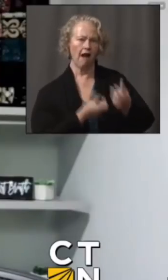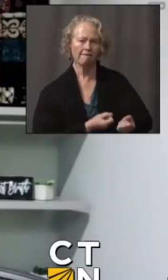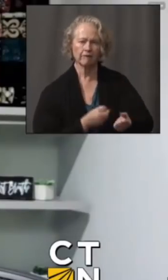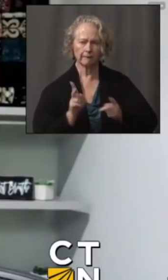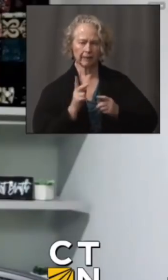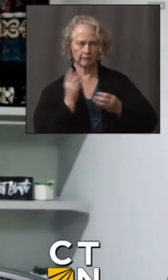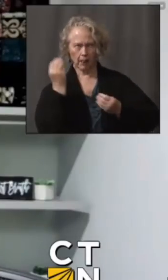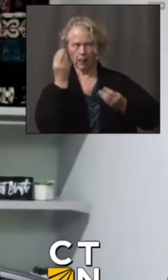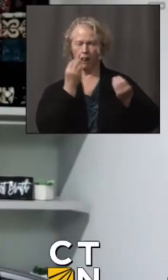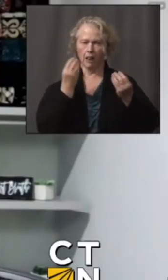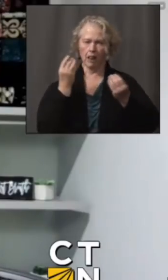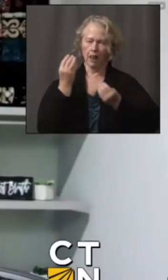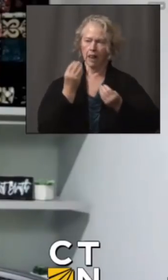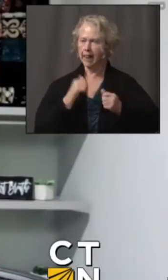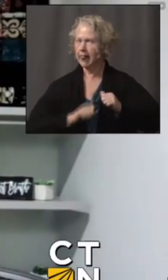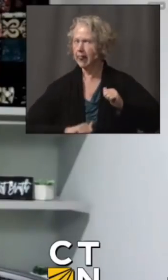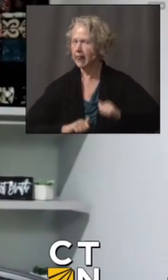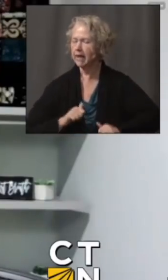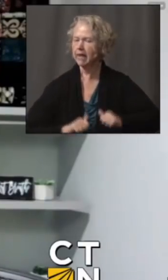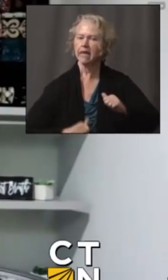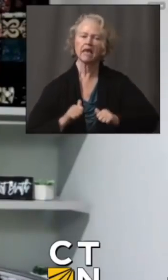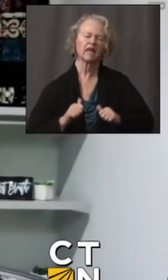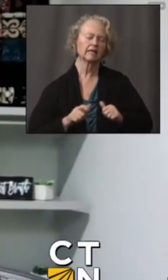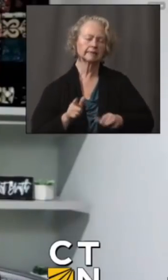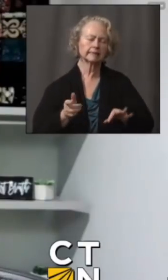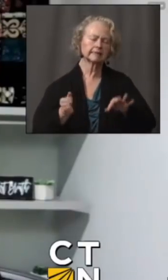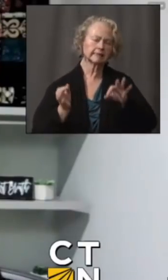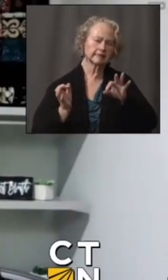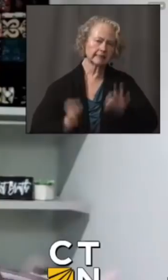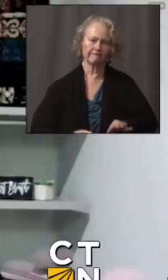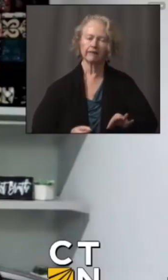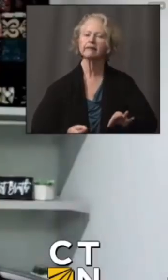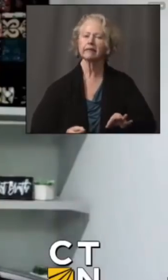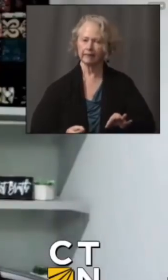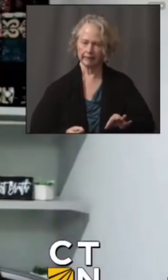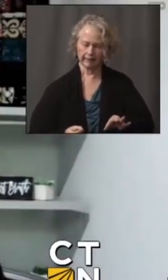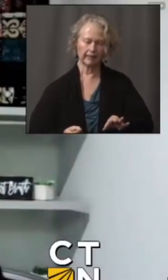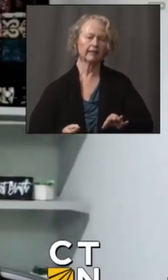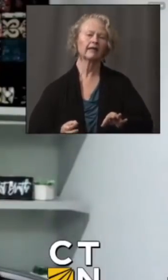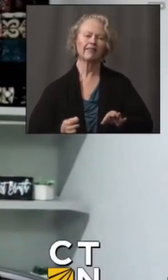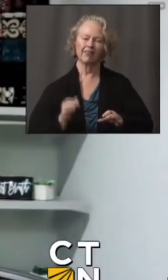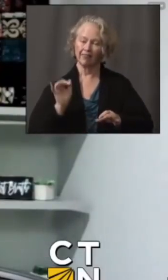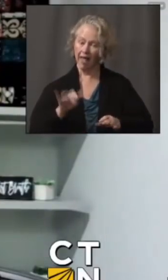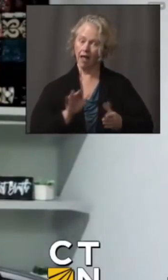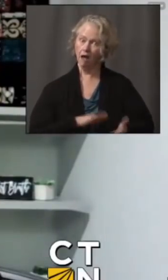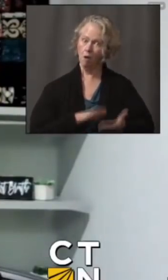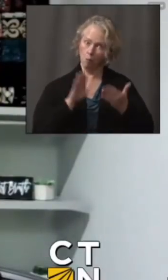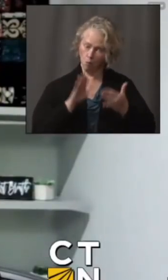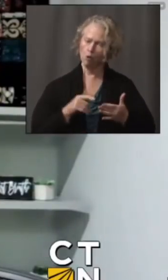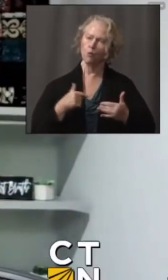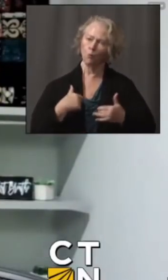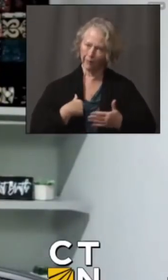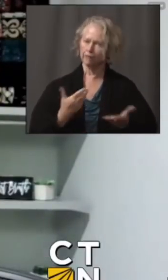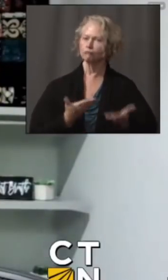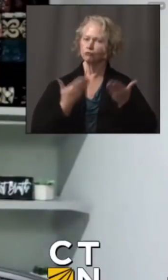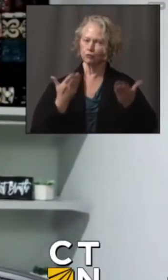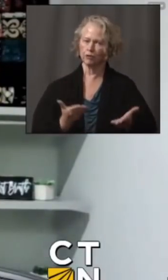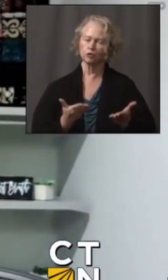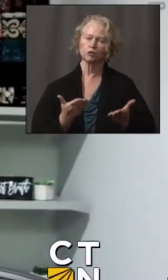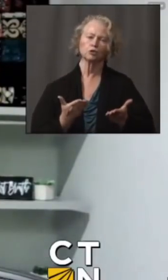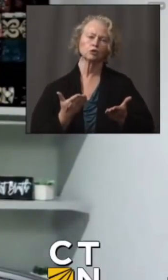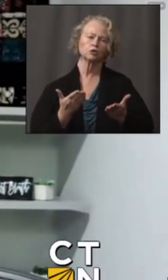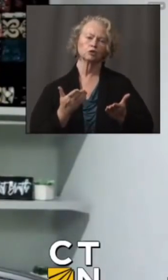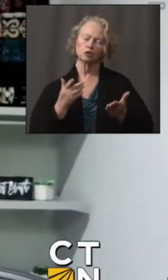people's minds. And absolutely, that is the approach that we would be recommending, is that very